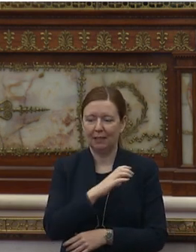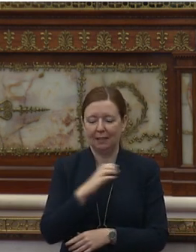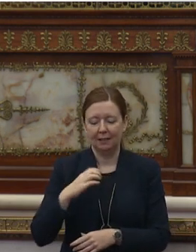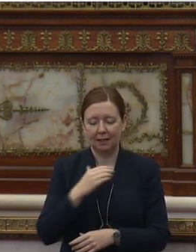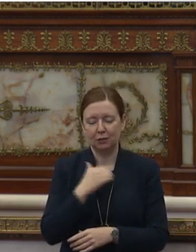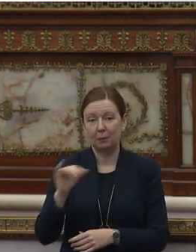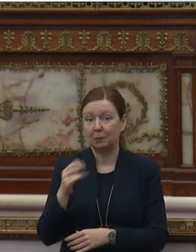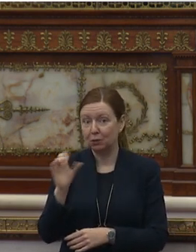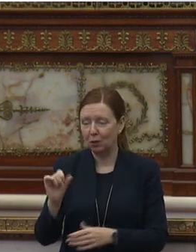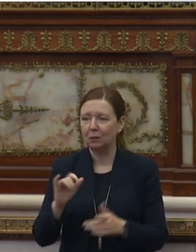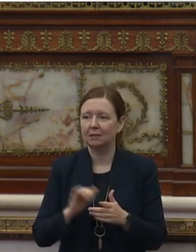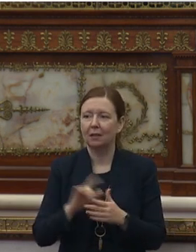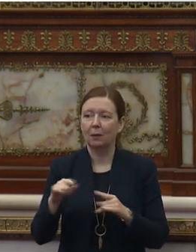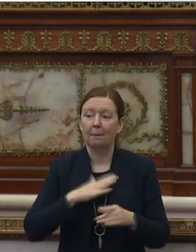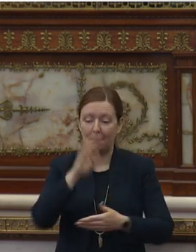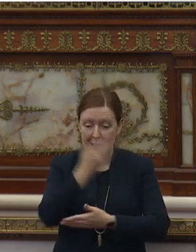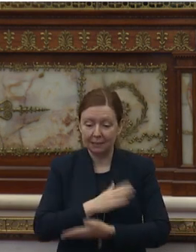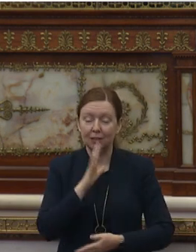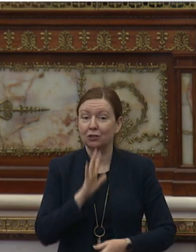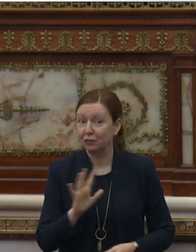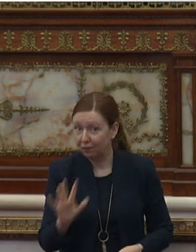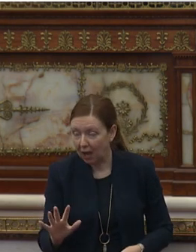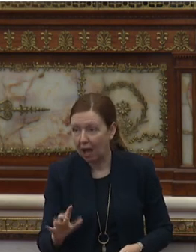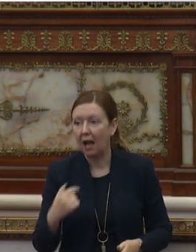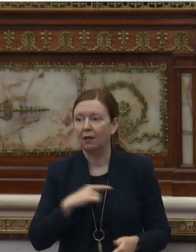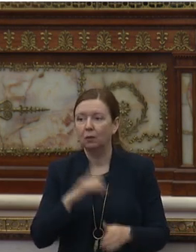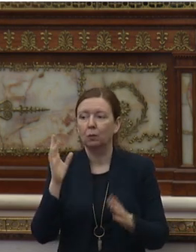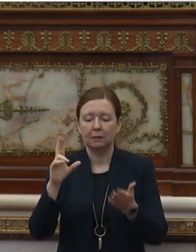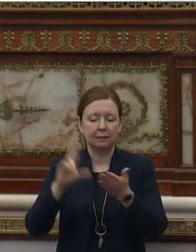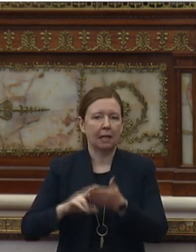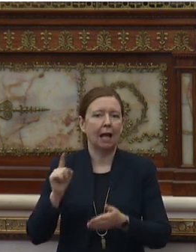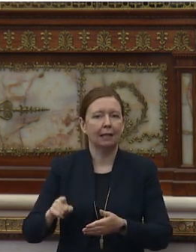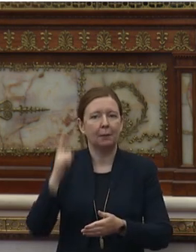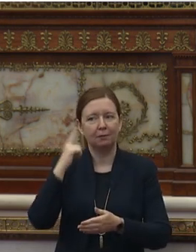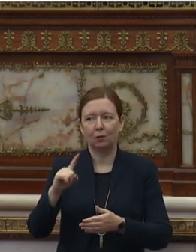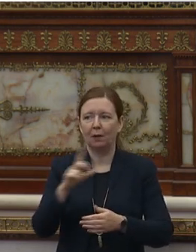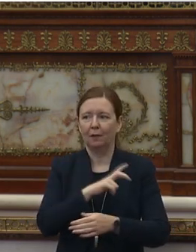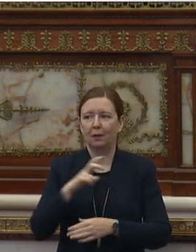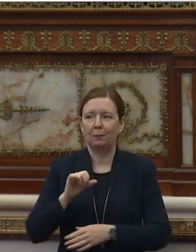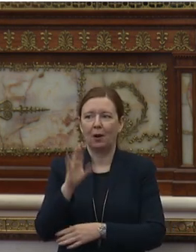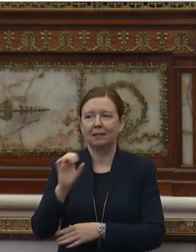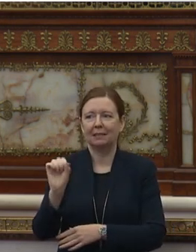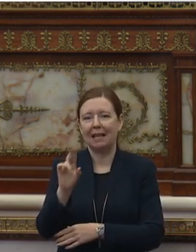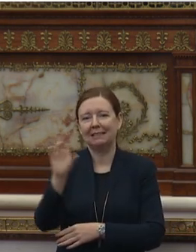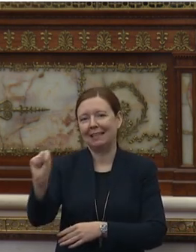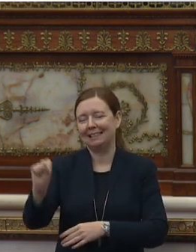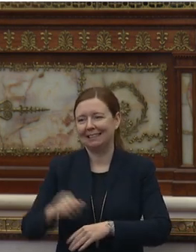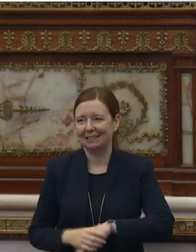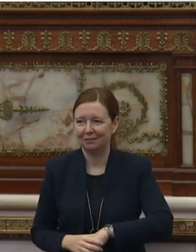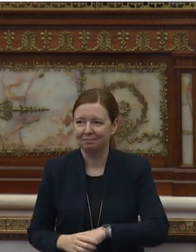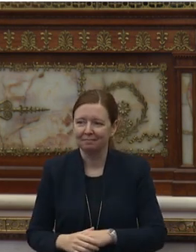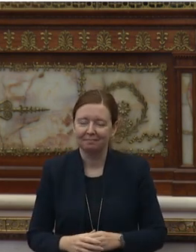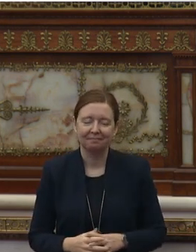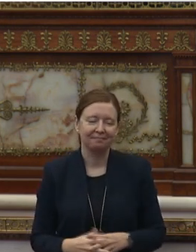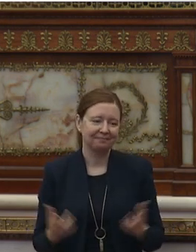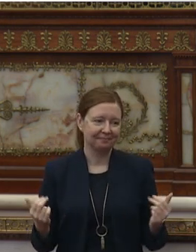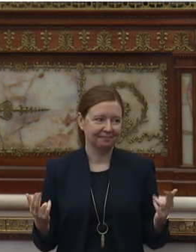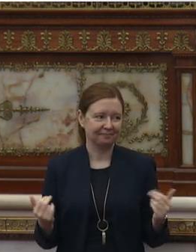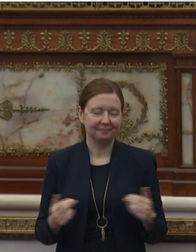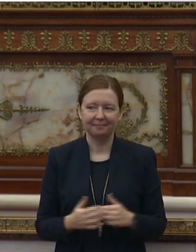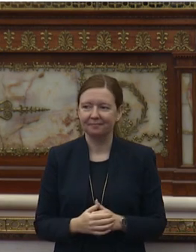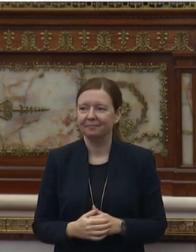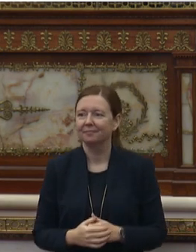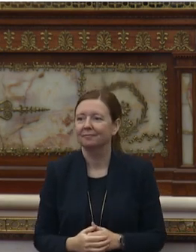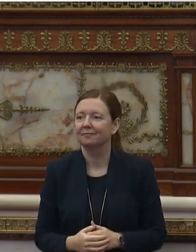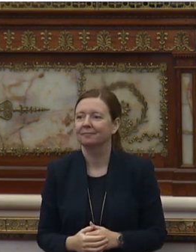Councilmember Jones, that as soon as my son turns 5, we're going to sign him up for the Parkside Saints.